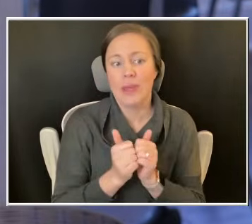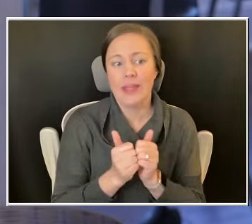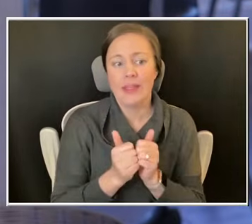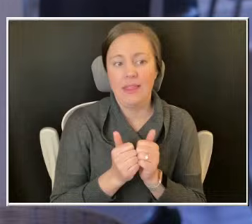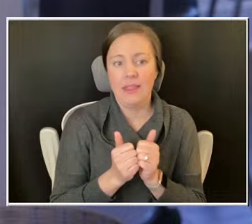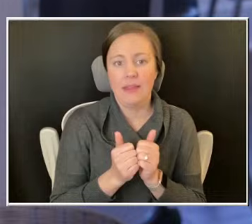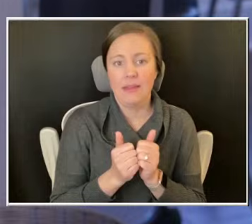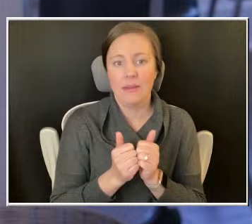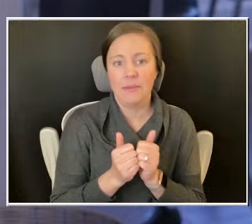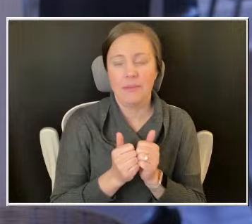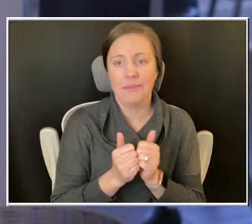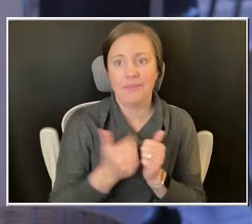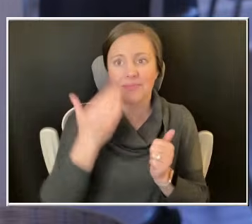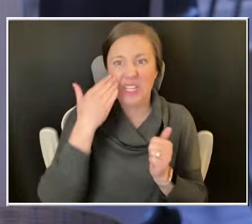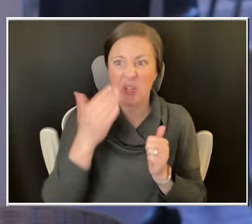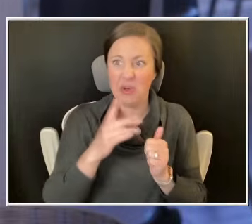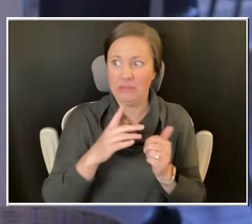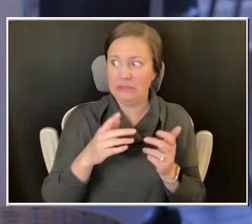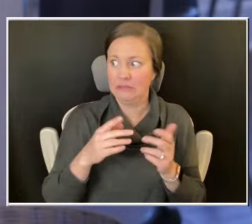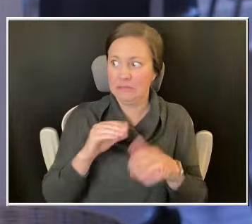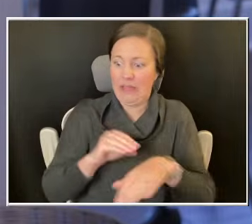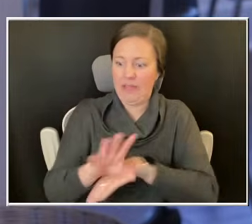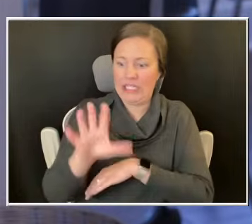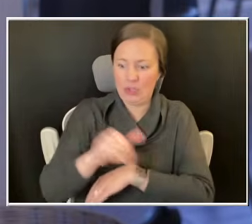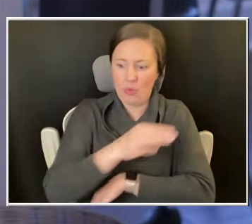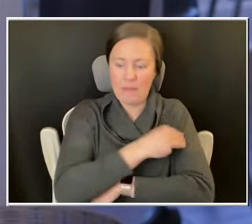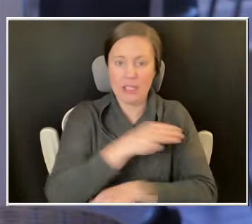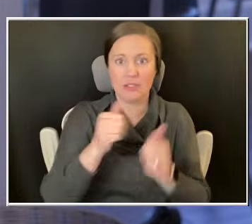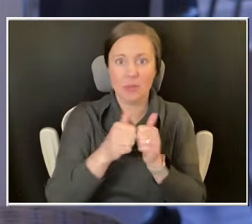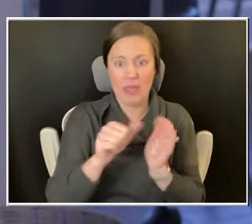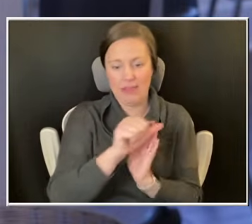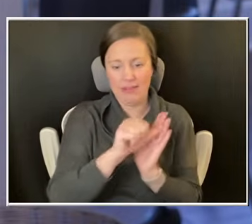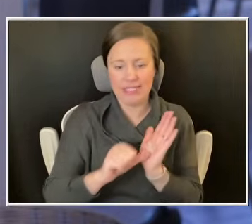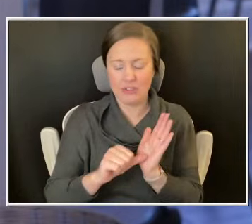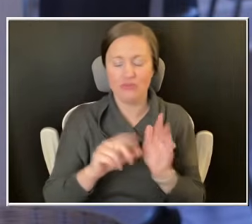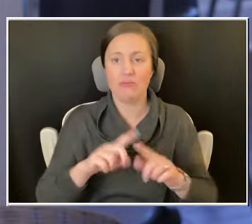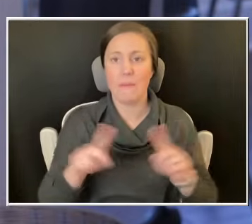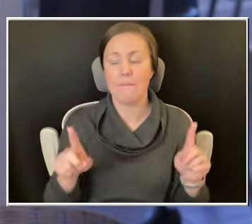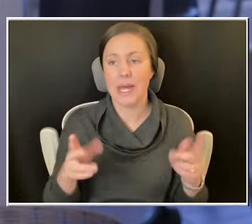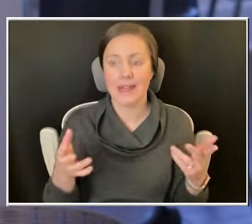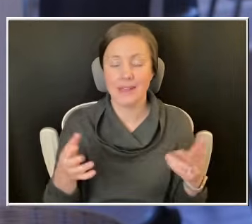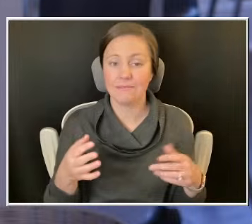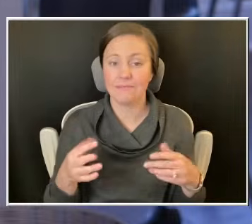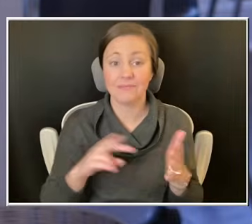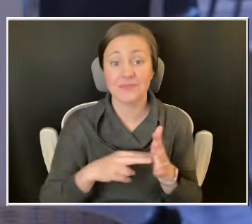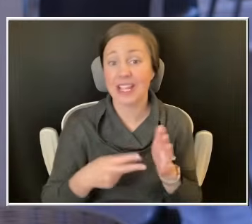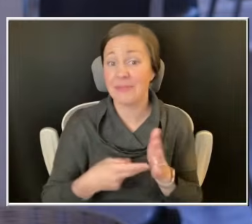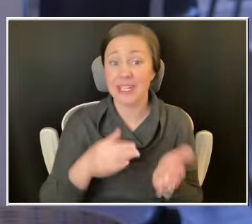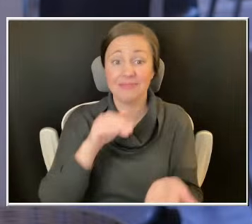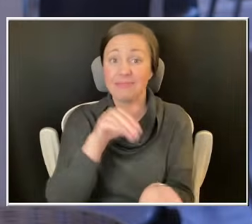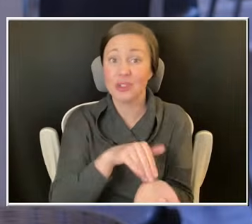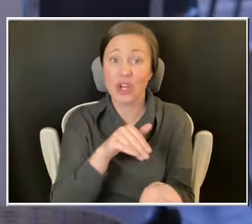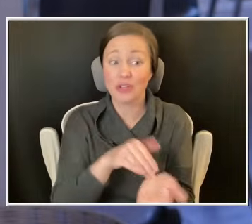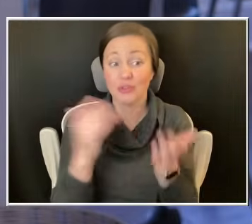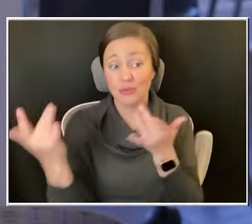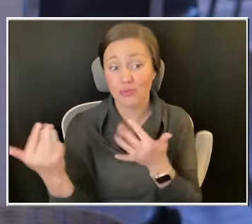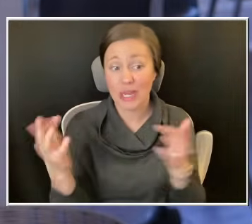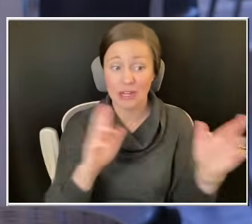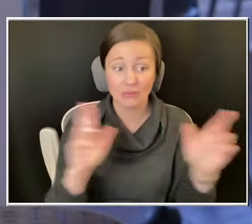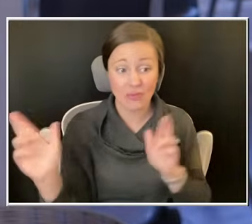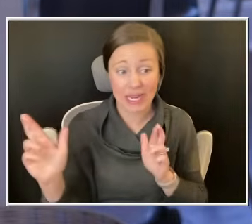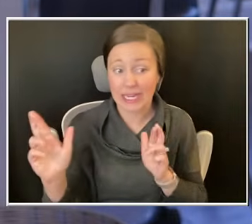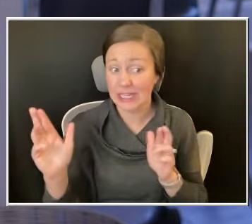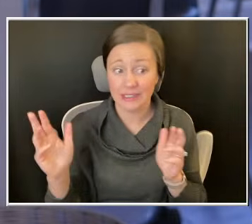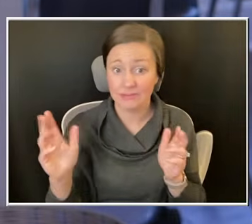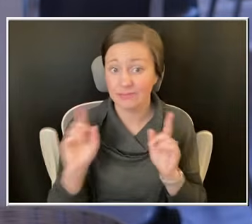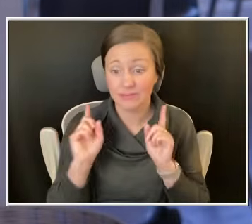cutting into my abdomen. But they're there waiting for me whenever I'm ready to go see them again.